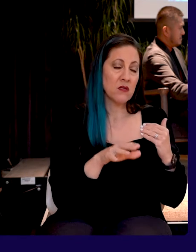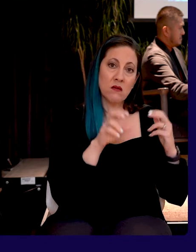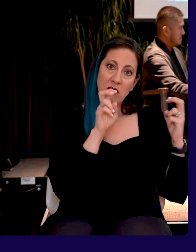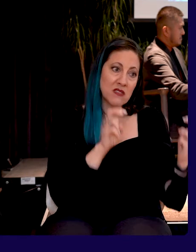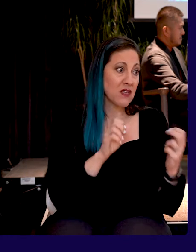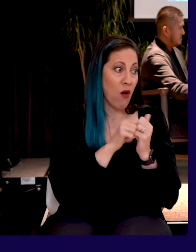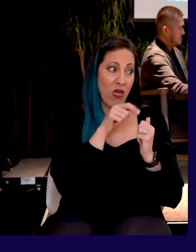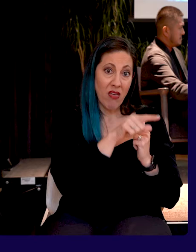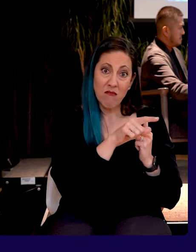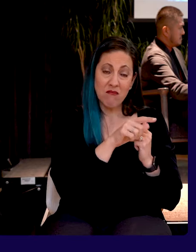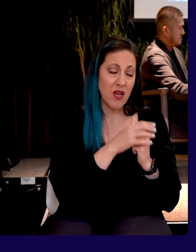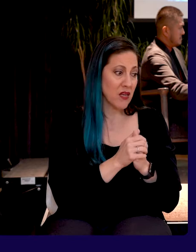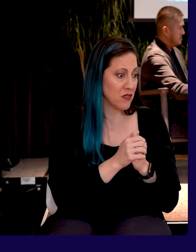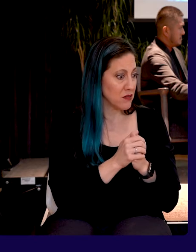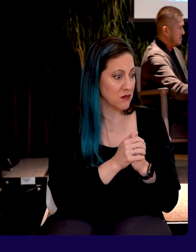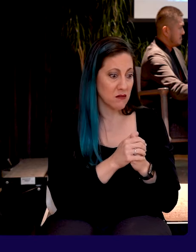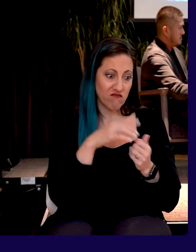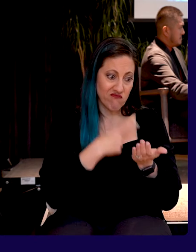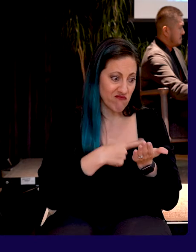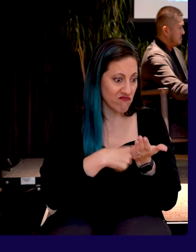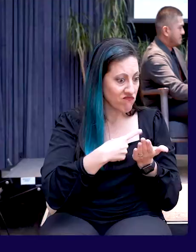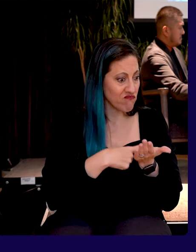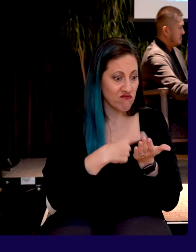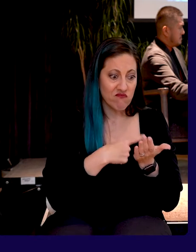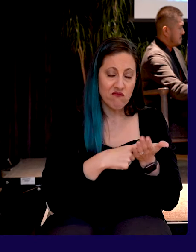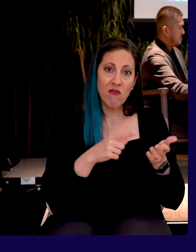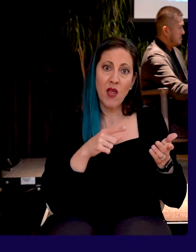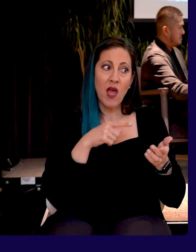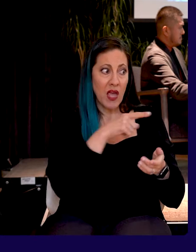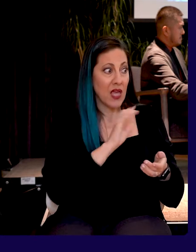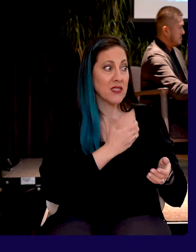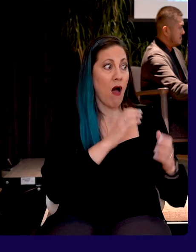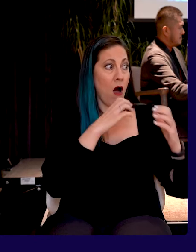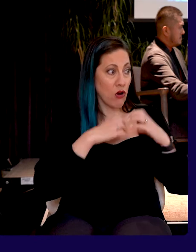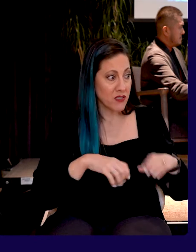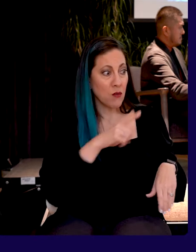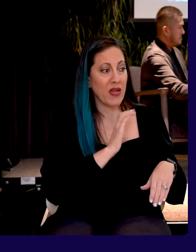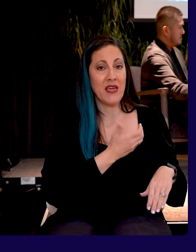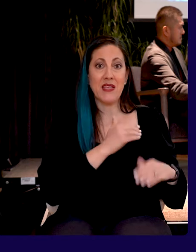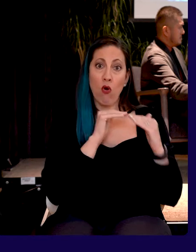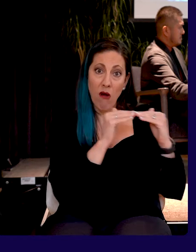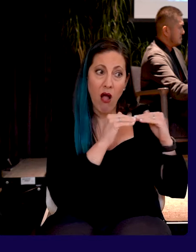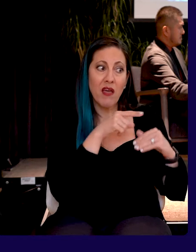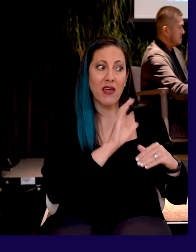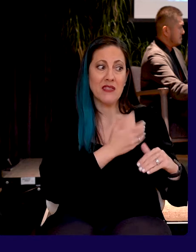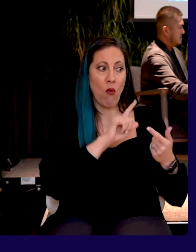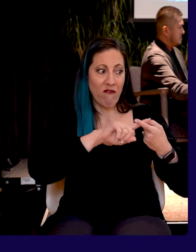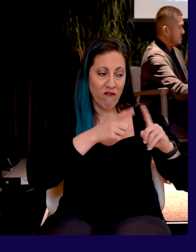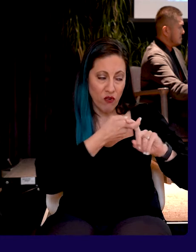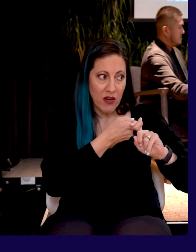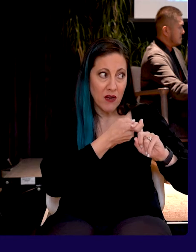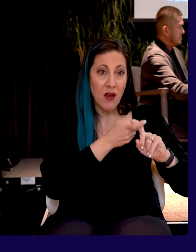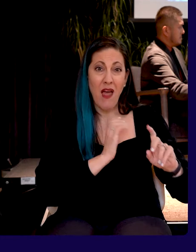sat there with him, and as a customer of ours, as a colleague of ours, as a friend of ours, the relationship